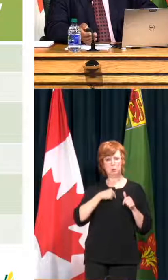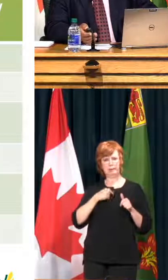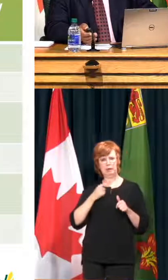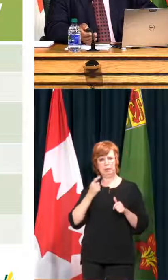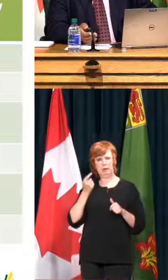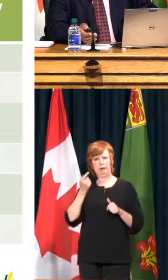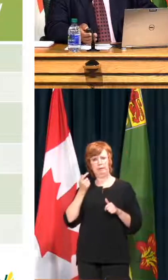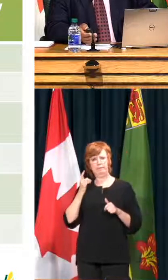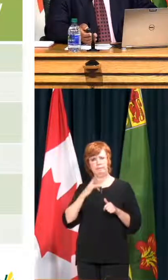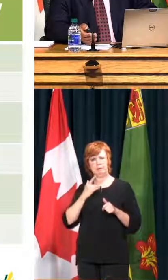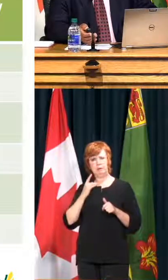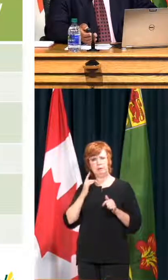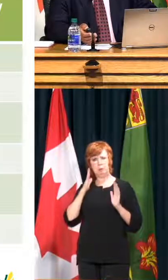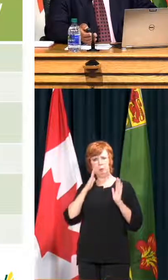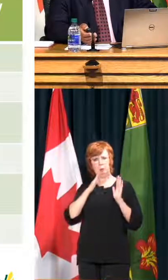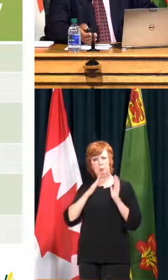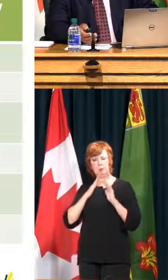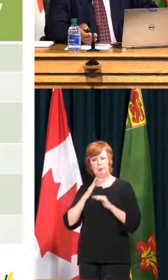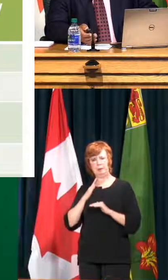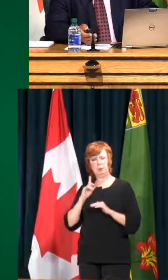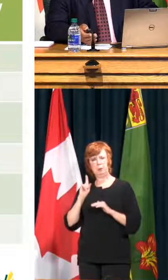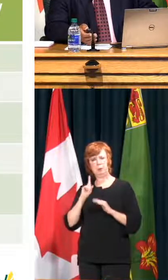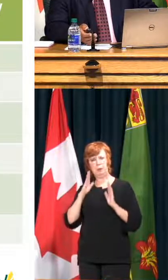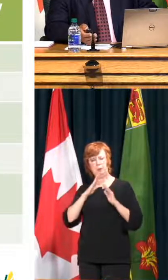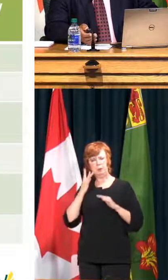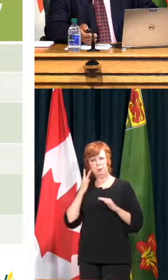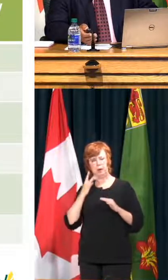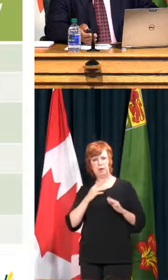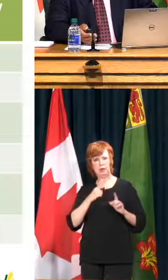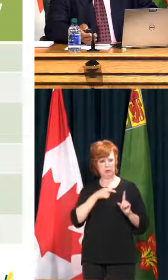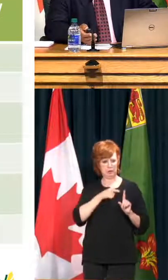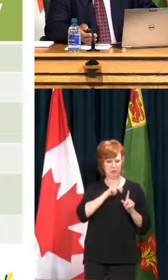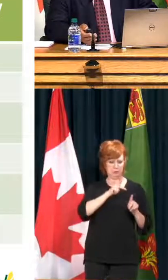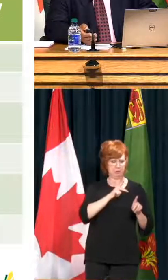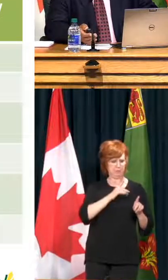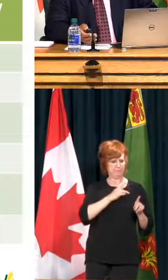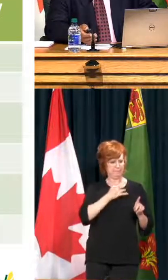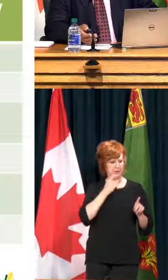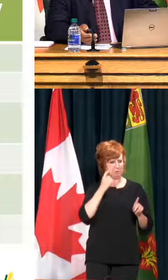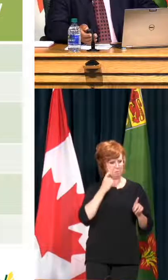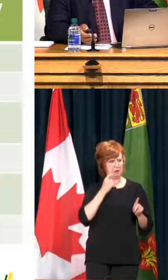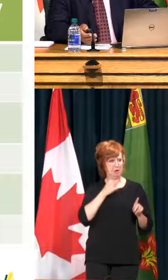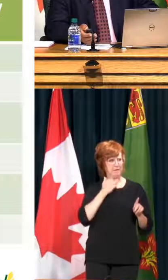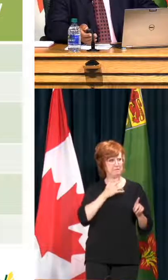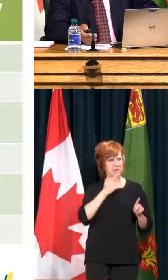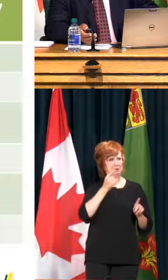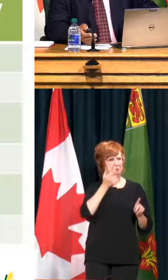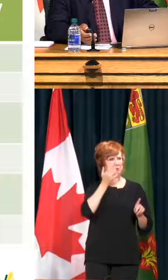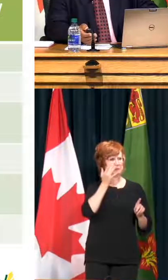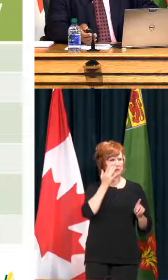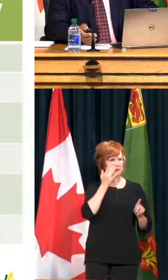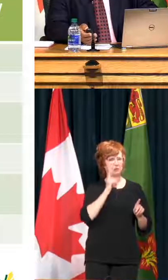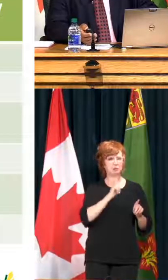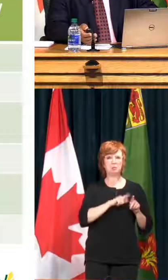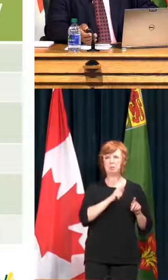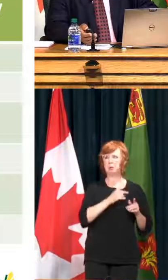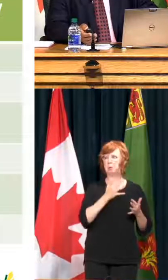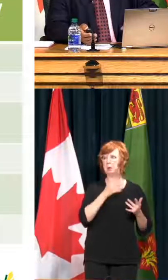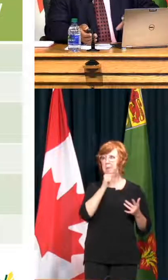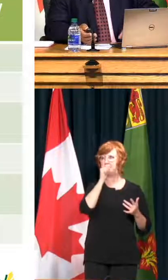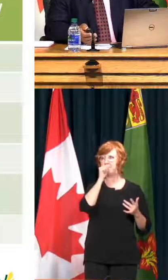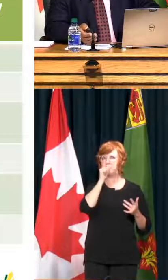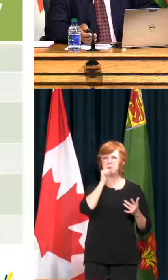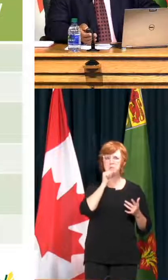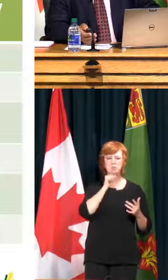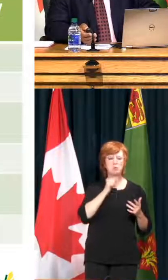get tested, the earlier you can isolate yourself and your close contacts can be isolated. But of course, if you have any symptoms, you